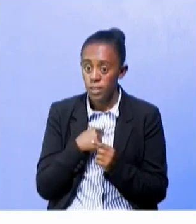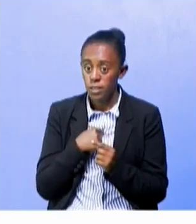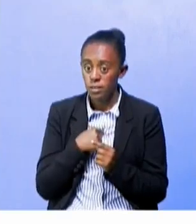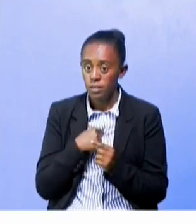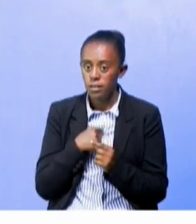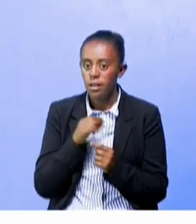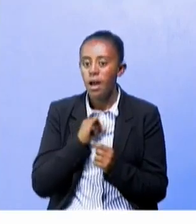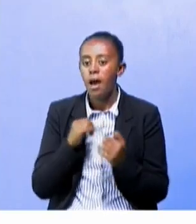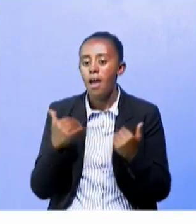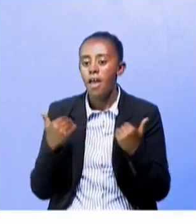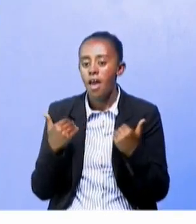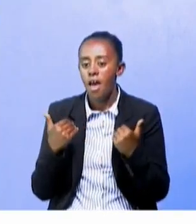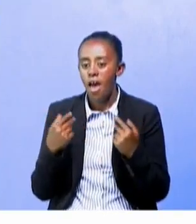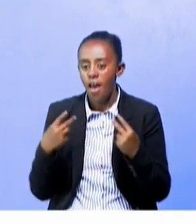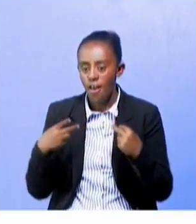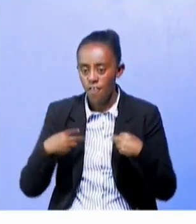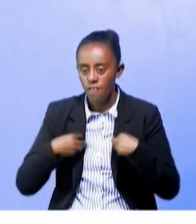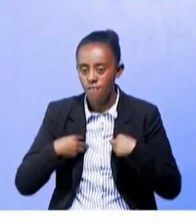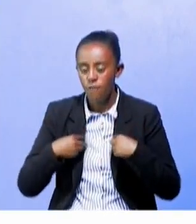I have